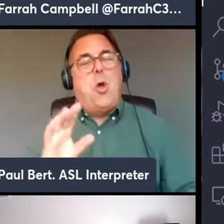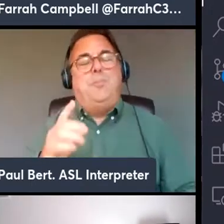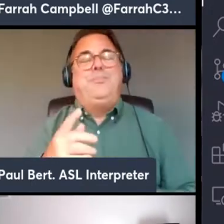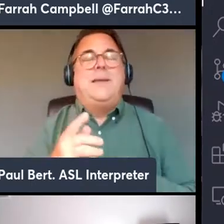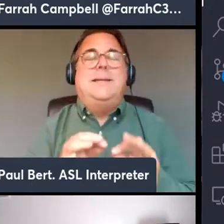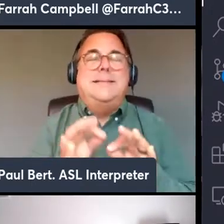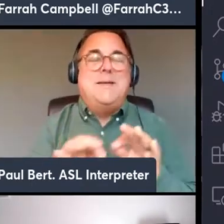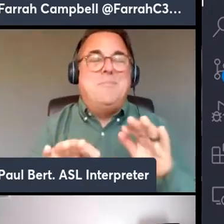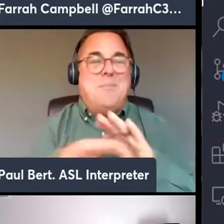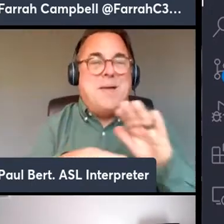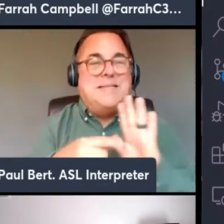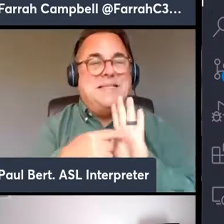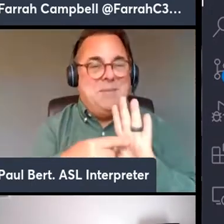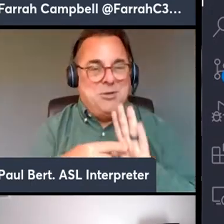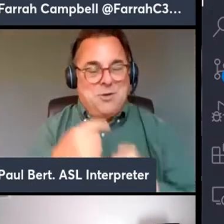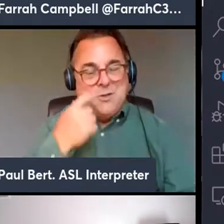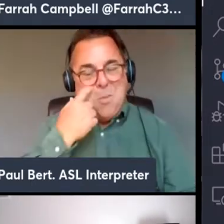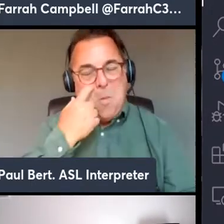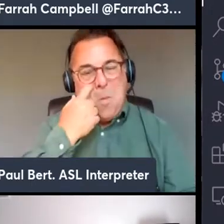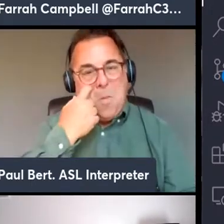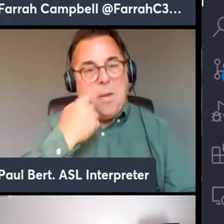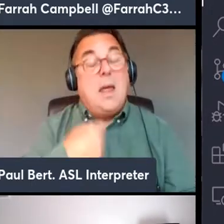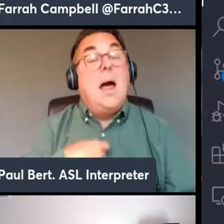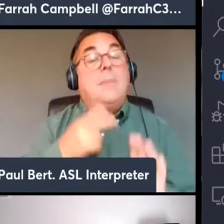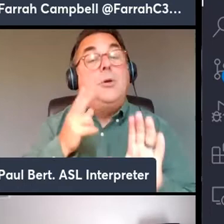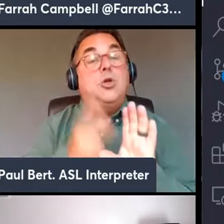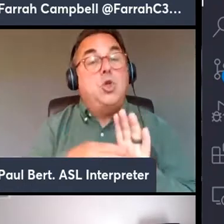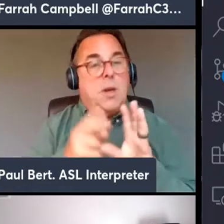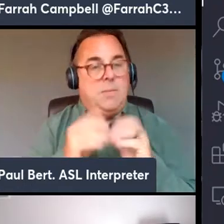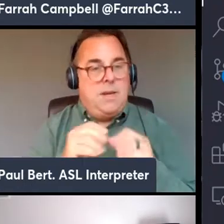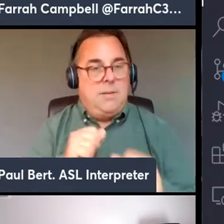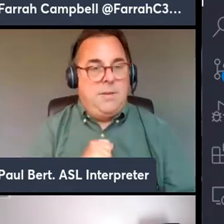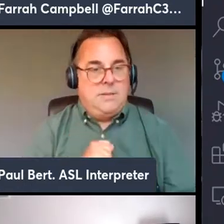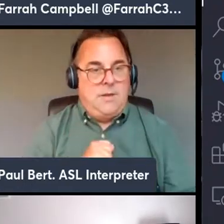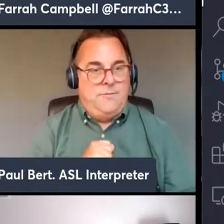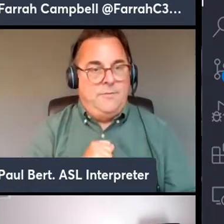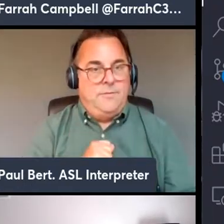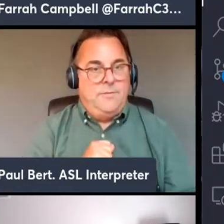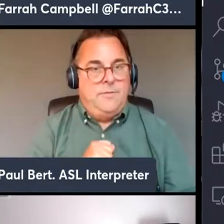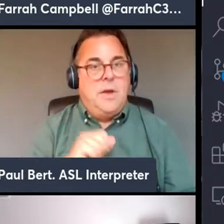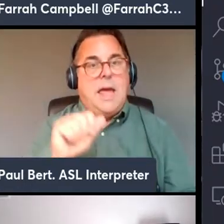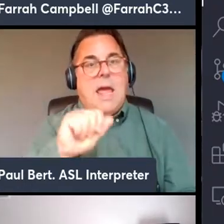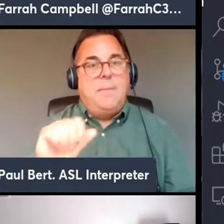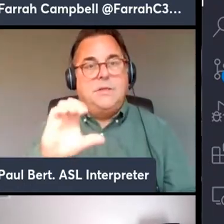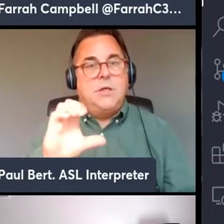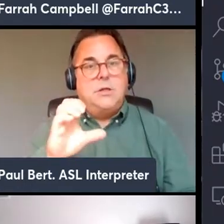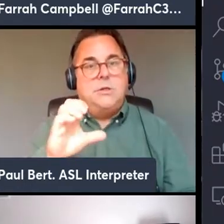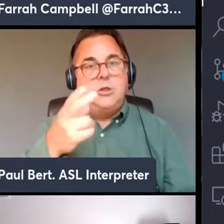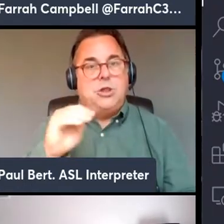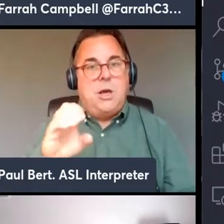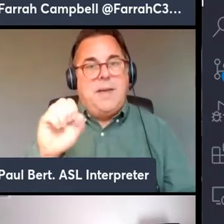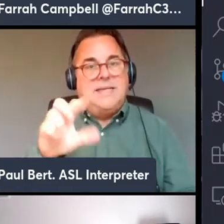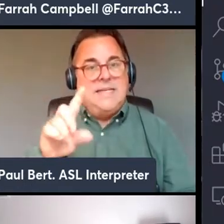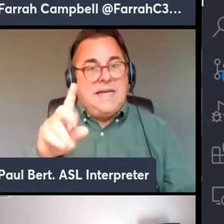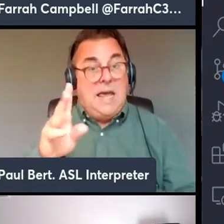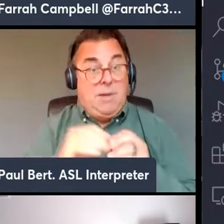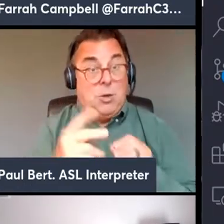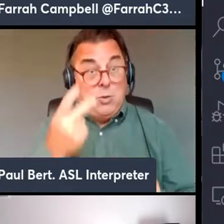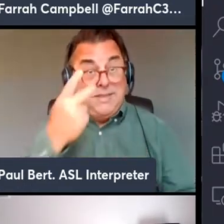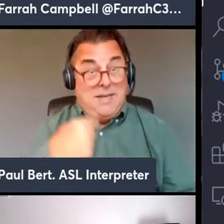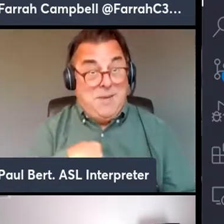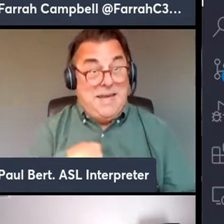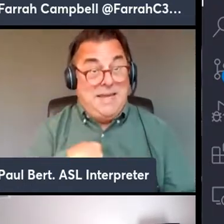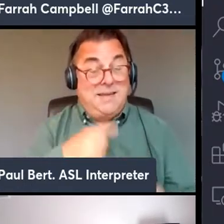basic demo. I am going to join into this meeting. So this is gonna be an Amazon Chime SDK meeting. You can see I